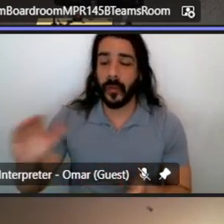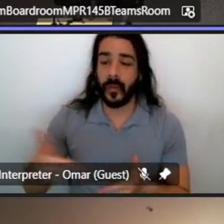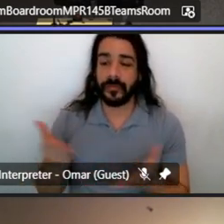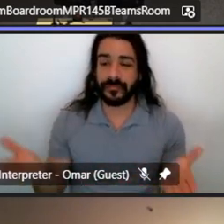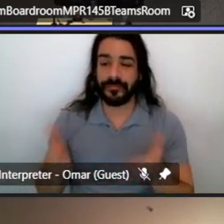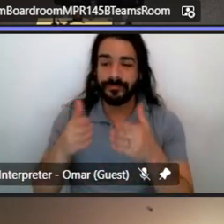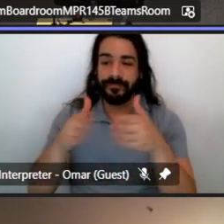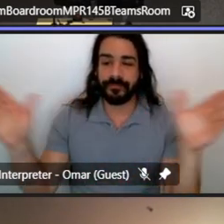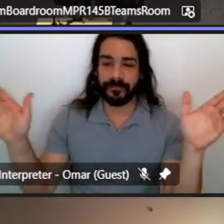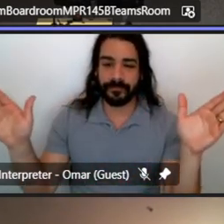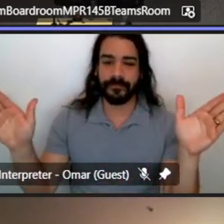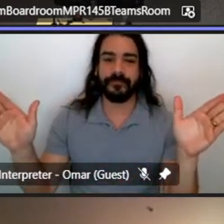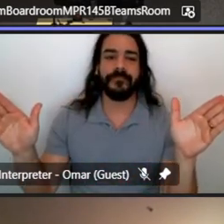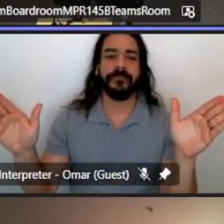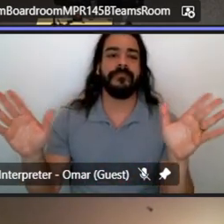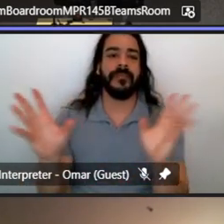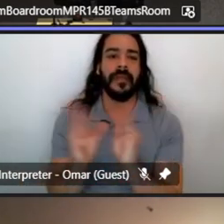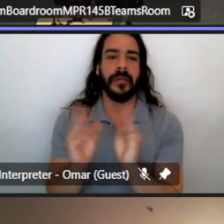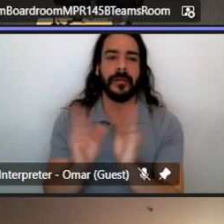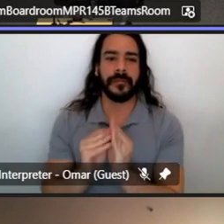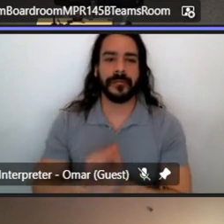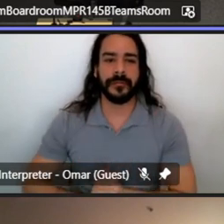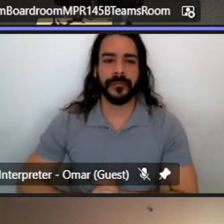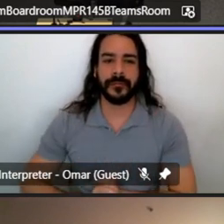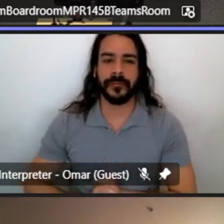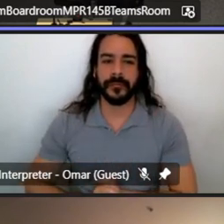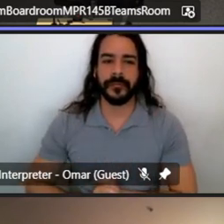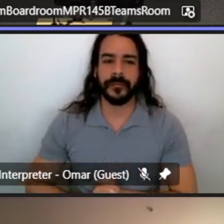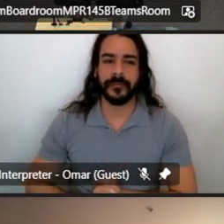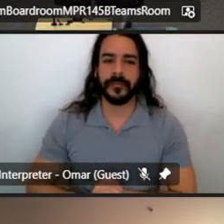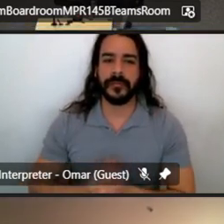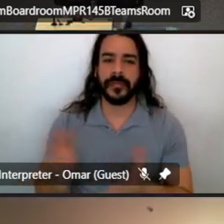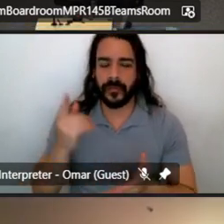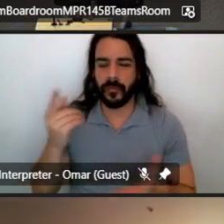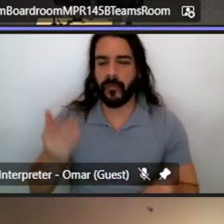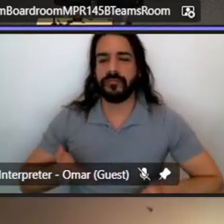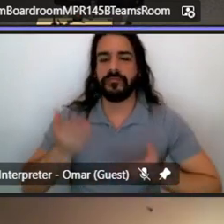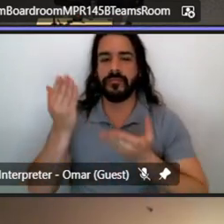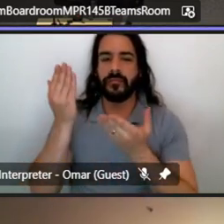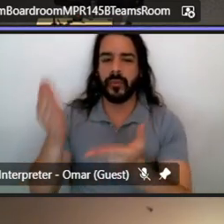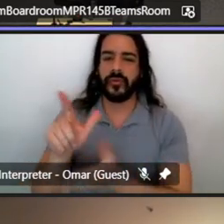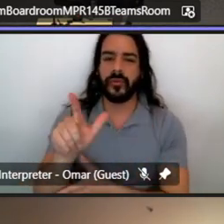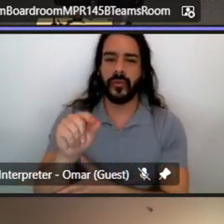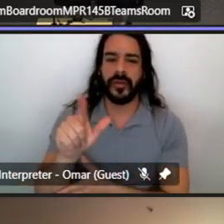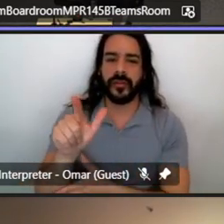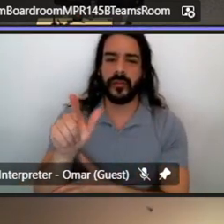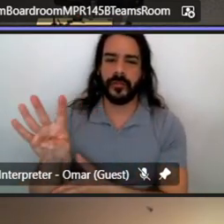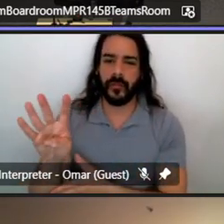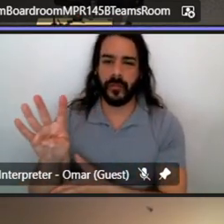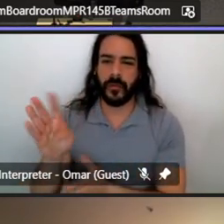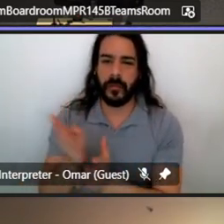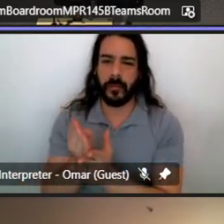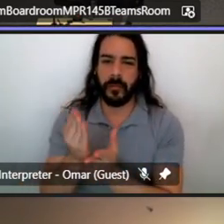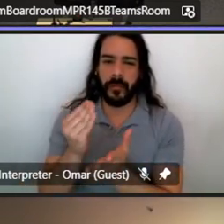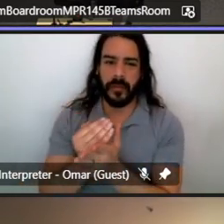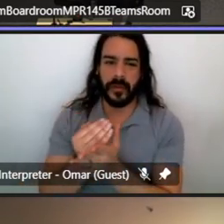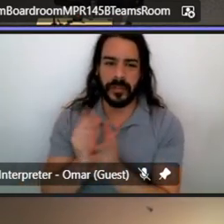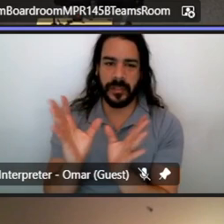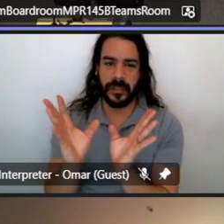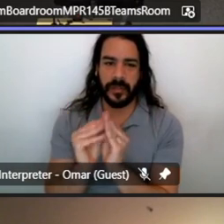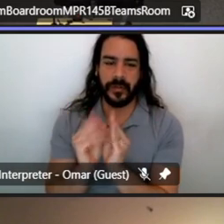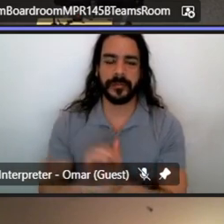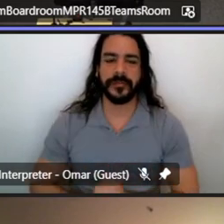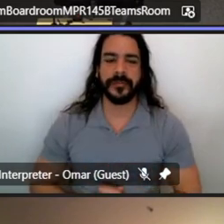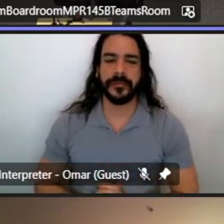Welcome to this public hearing on Metro's proposed FY24 budget and capital improvement plan.